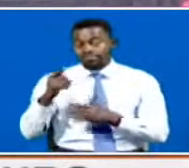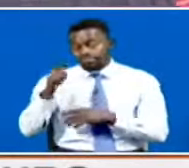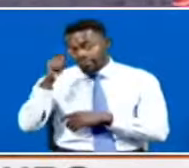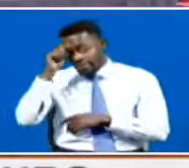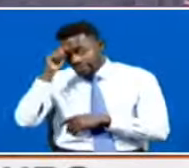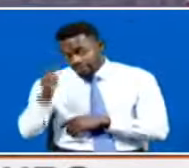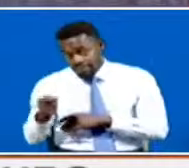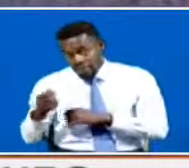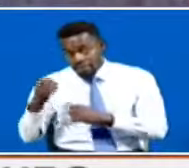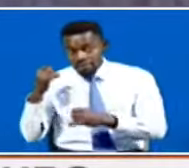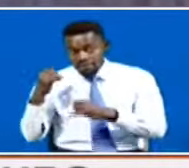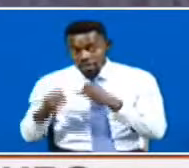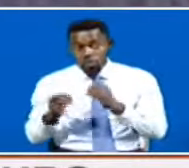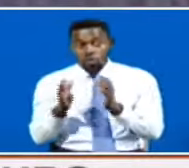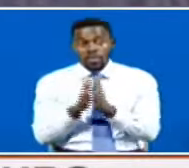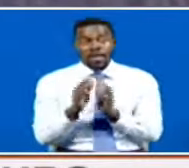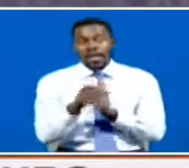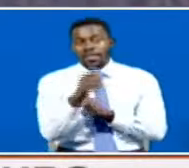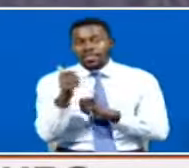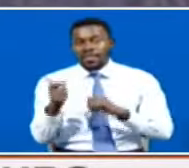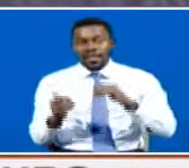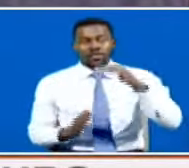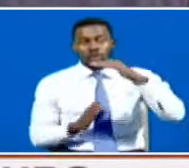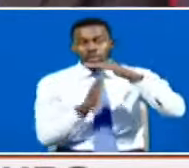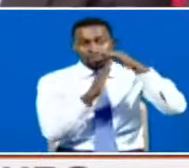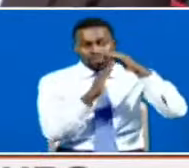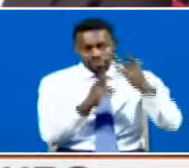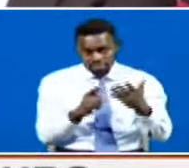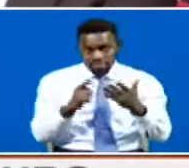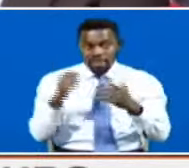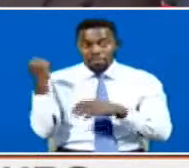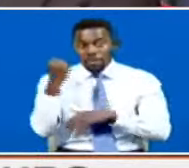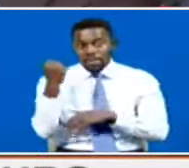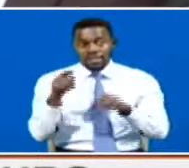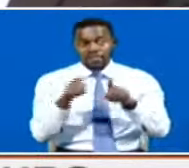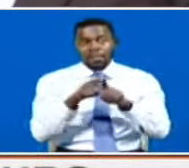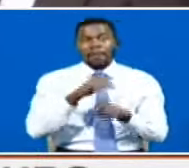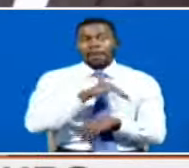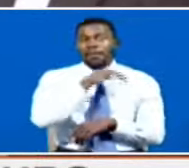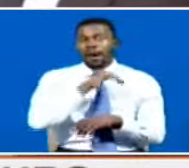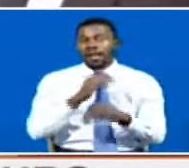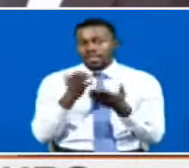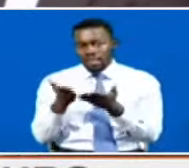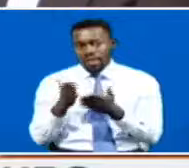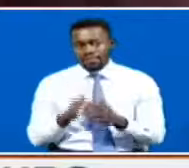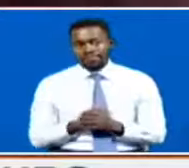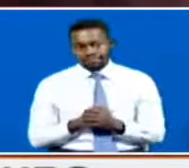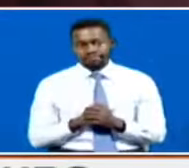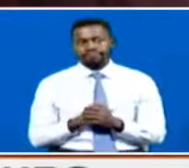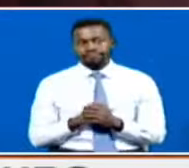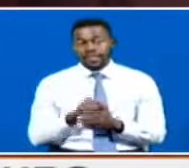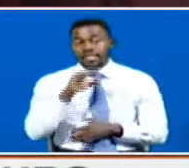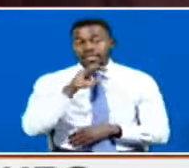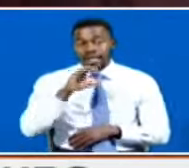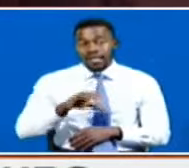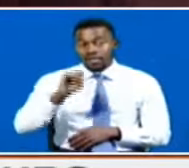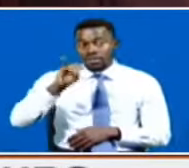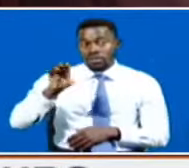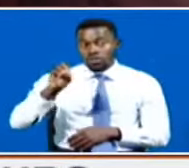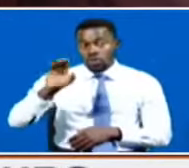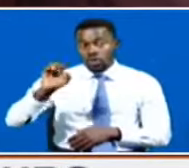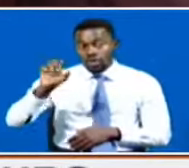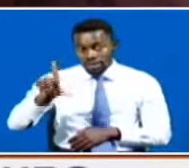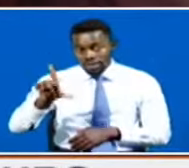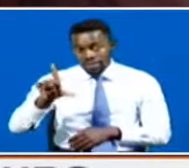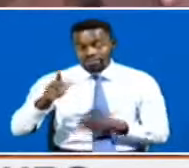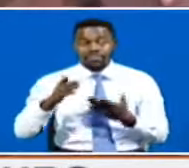Forces, along with other dignitaries, including opposition leader Raila Amolo Odinga. His son, Joel Ogolla, recounts